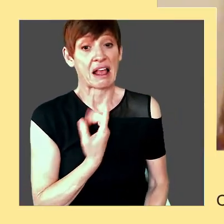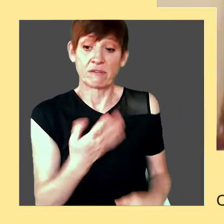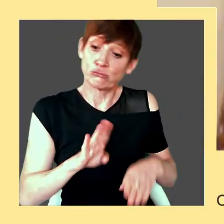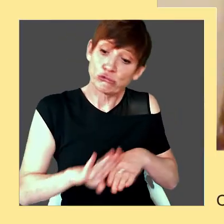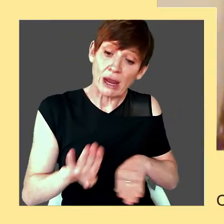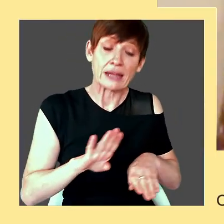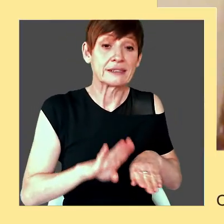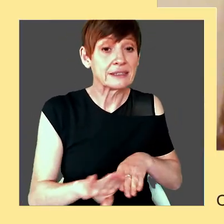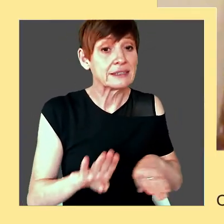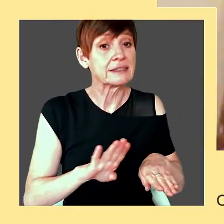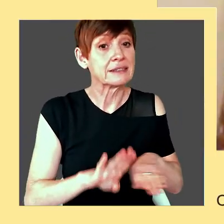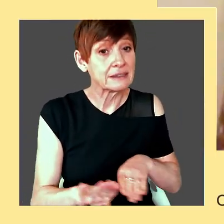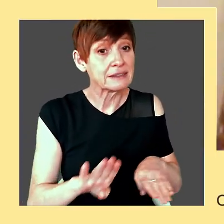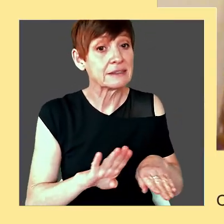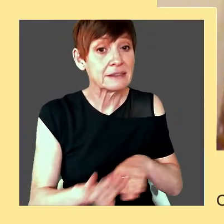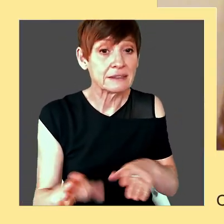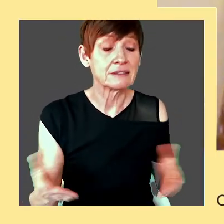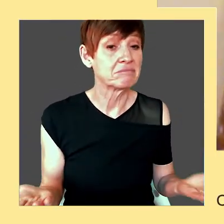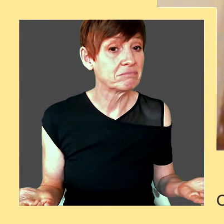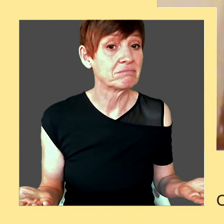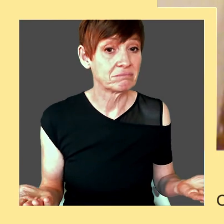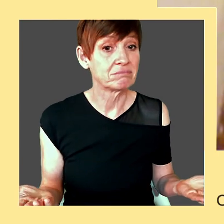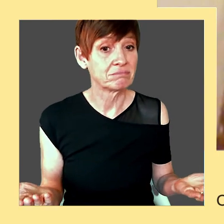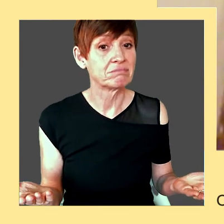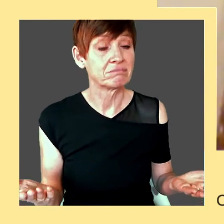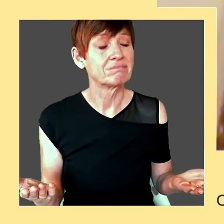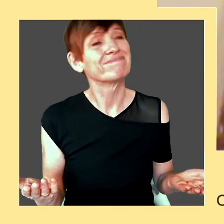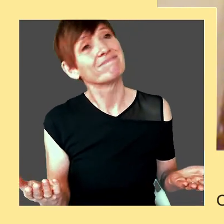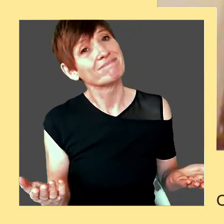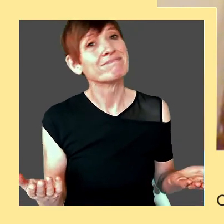practice it, you know, see what